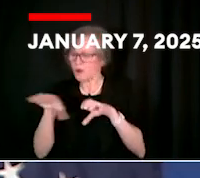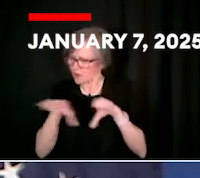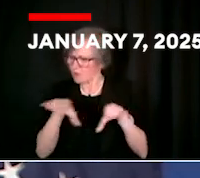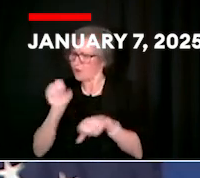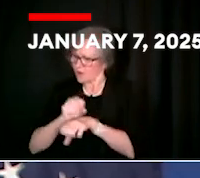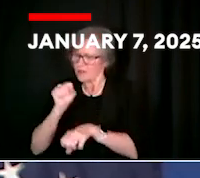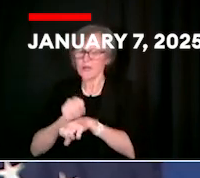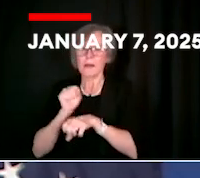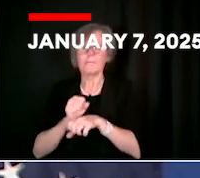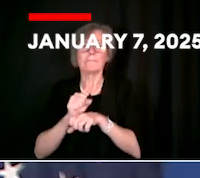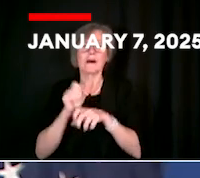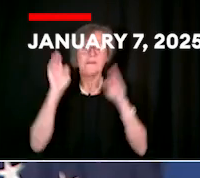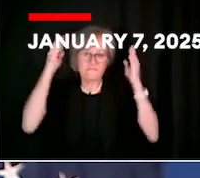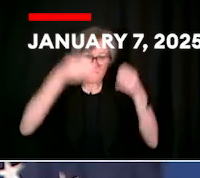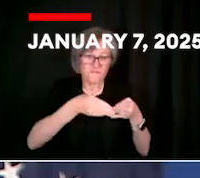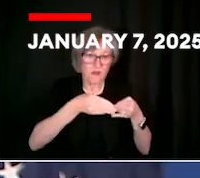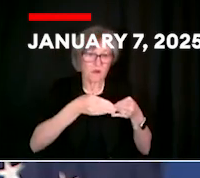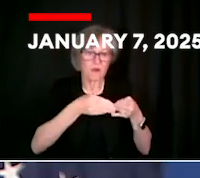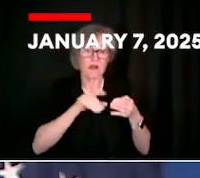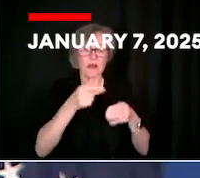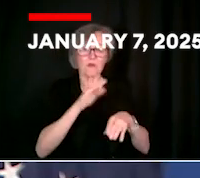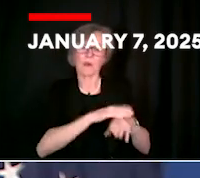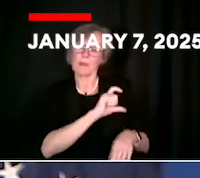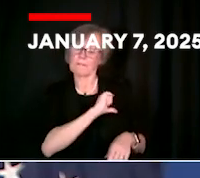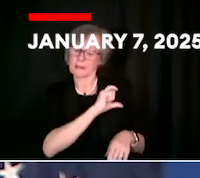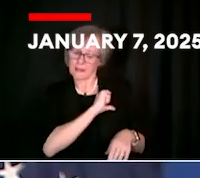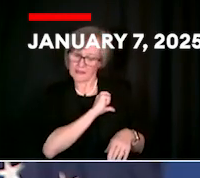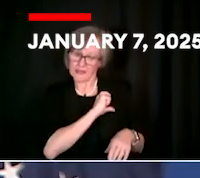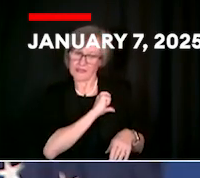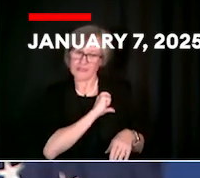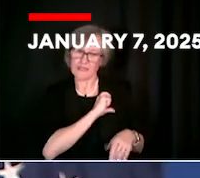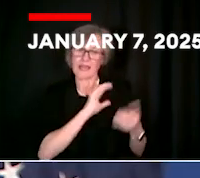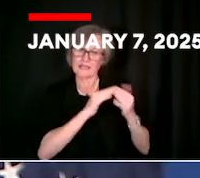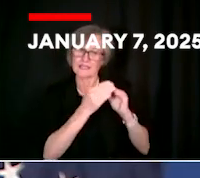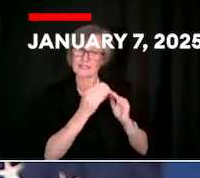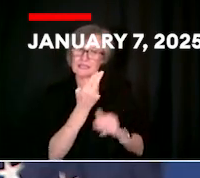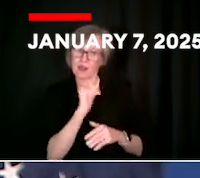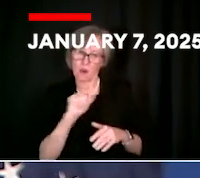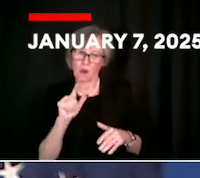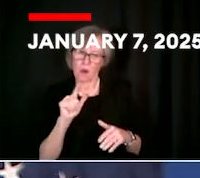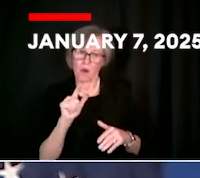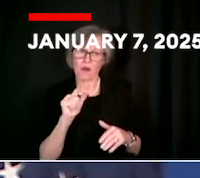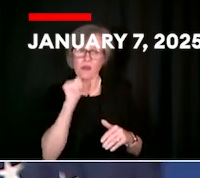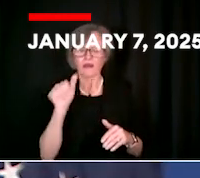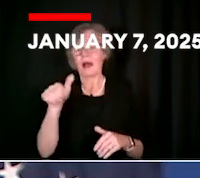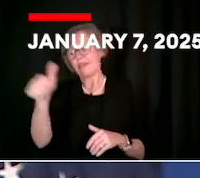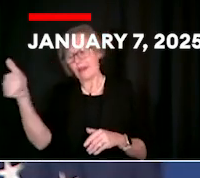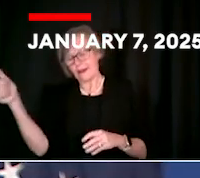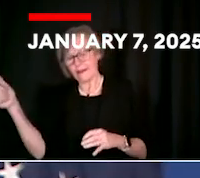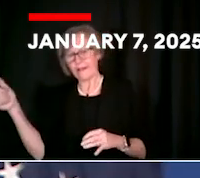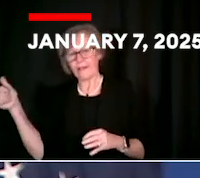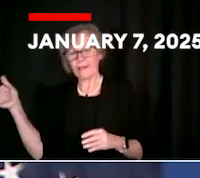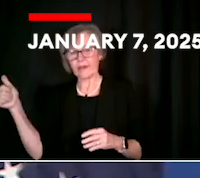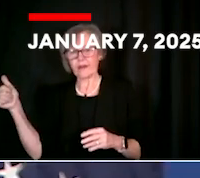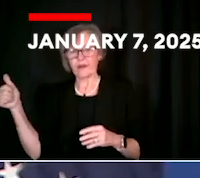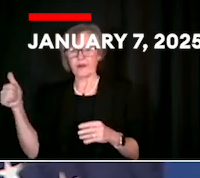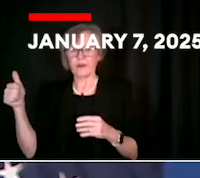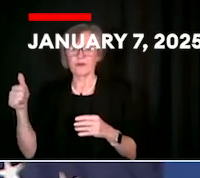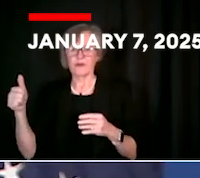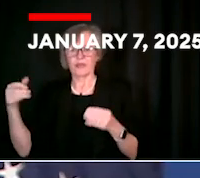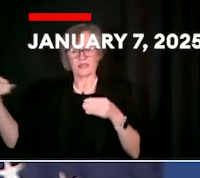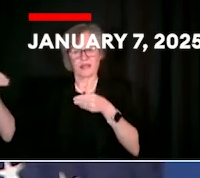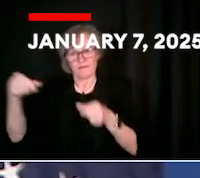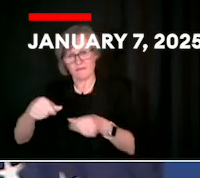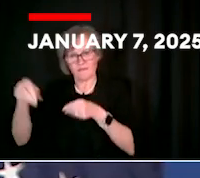the focus is just on the police and City Hall and not the other rivers that feed the